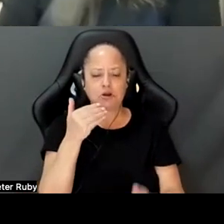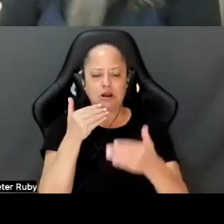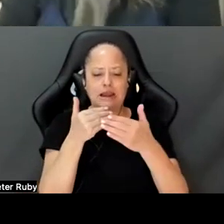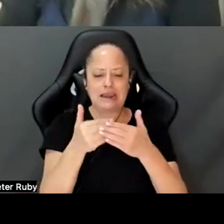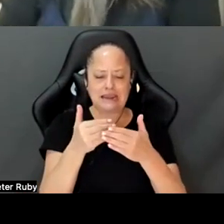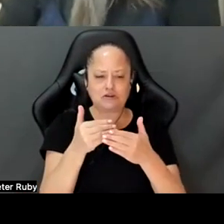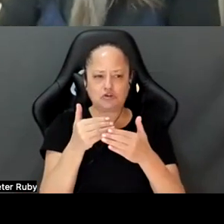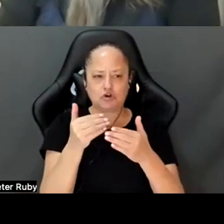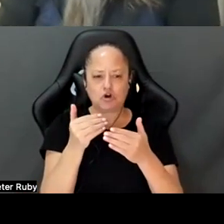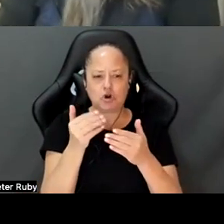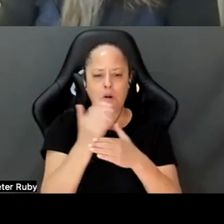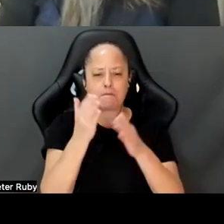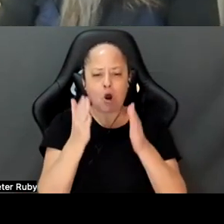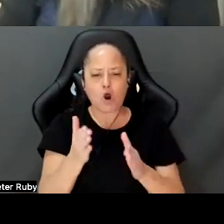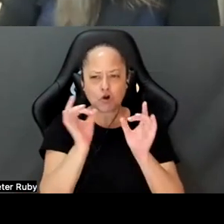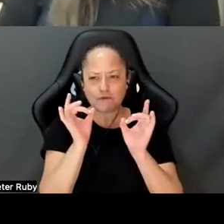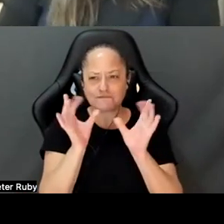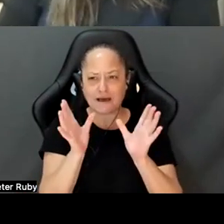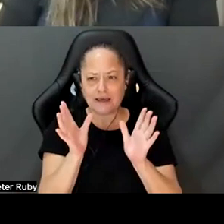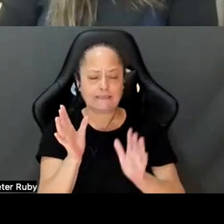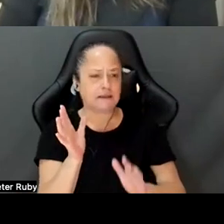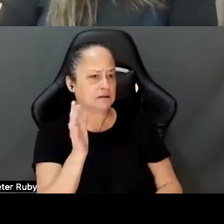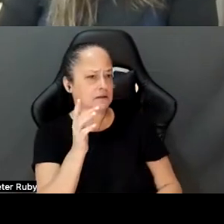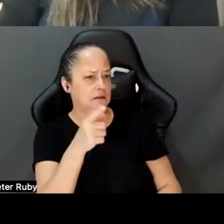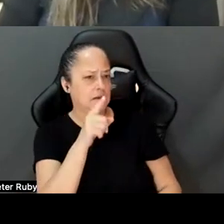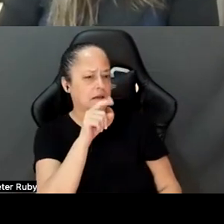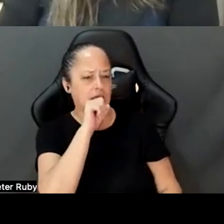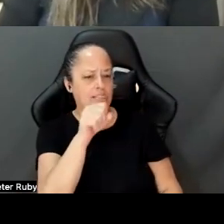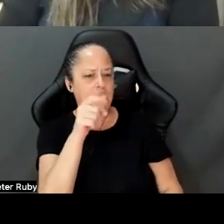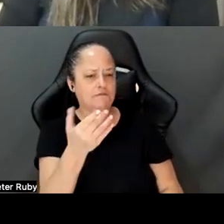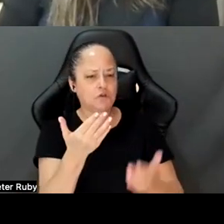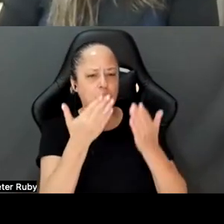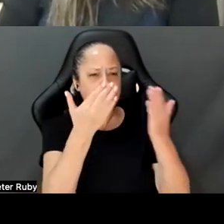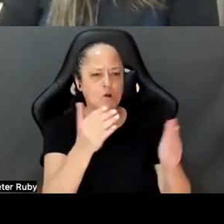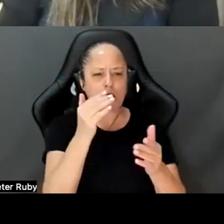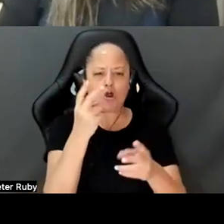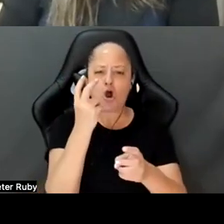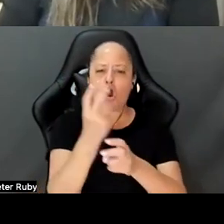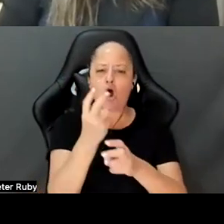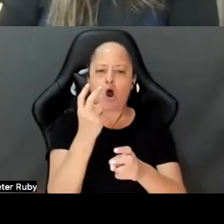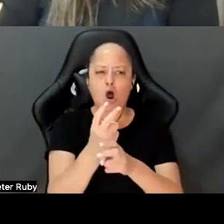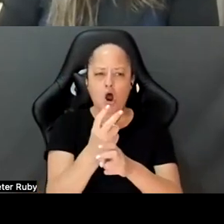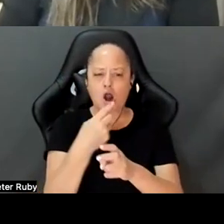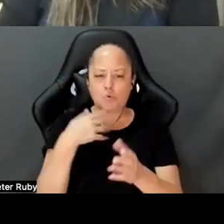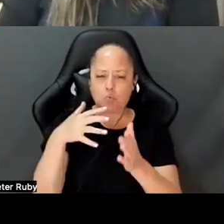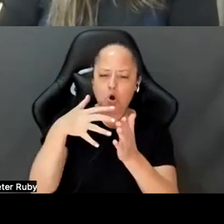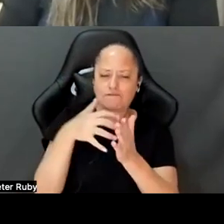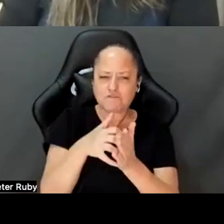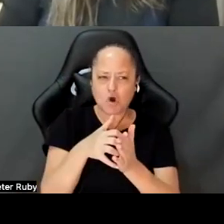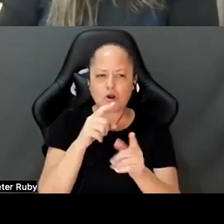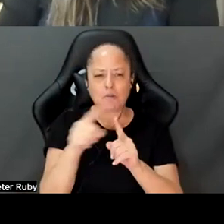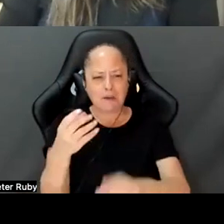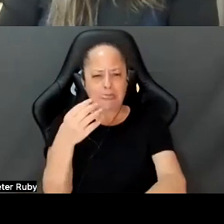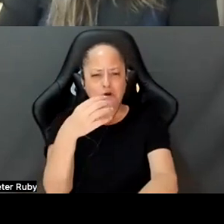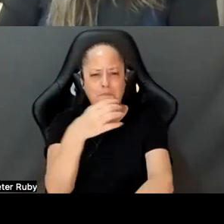violence. Mm-hmm. And I love that you brought up how it was hard for you to say, but we are vulnerable, but there's actually power